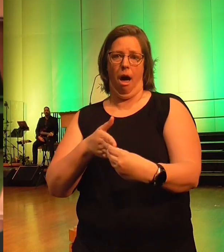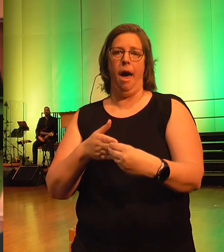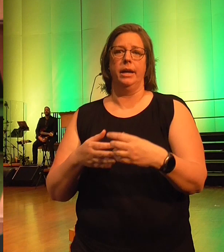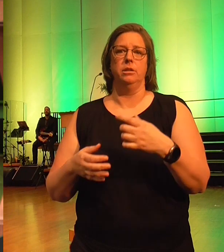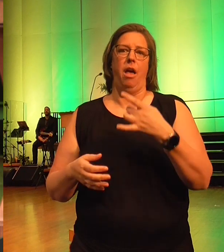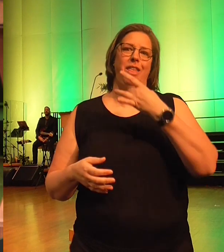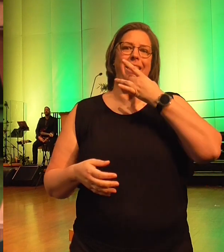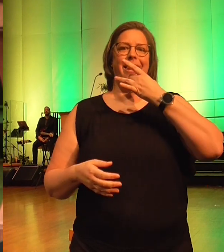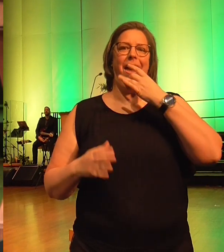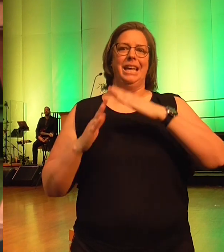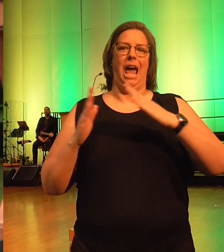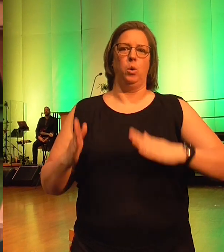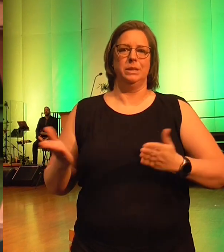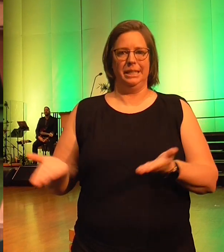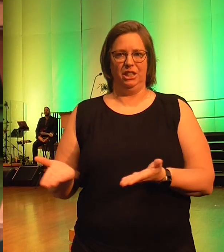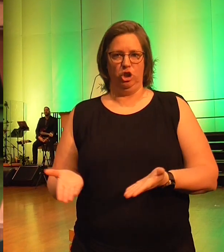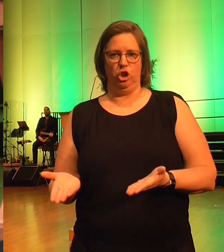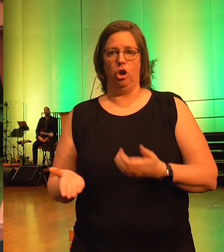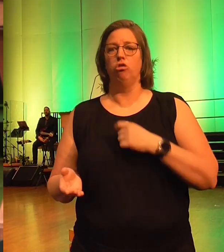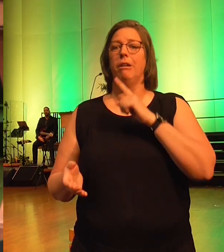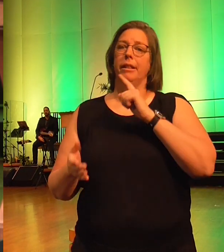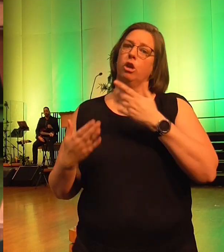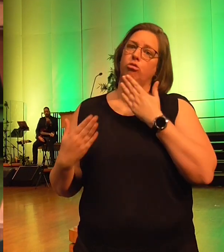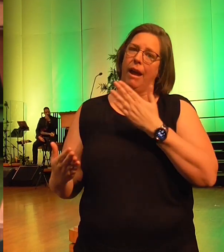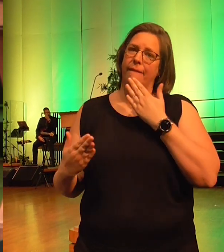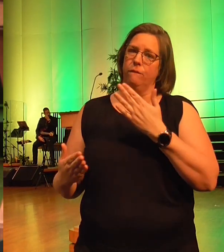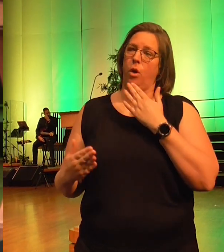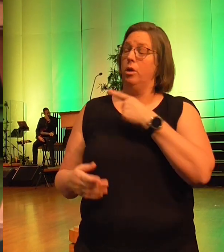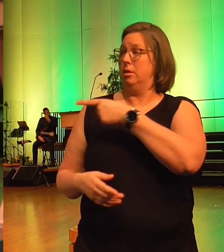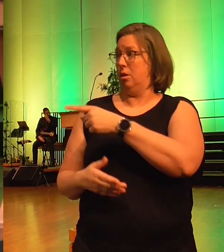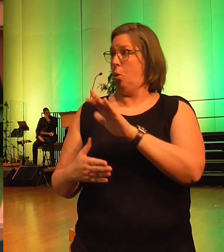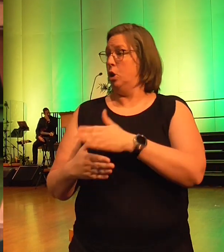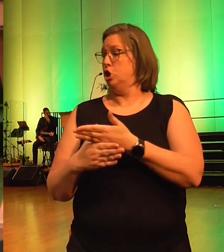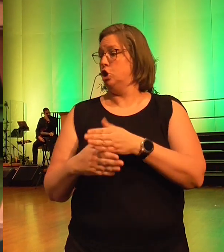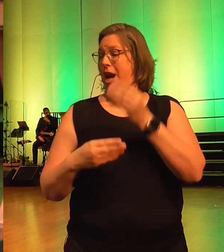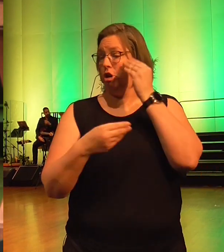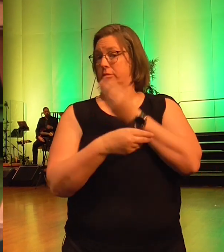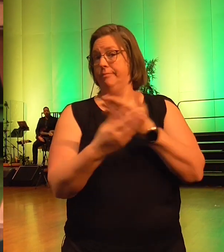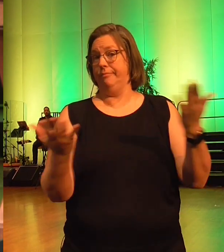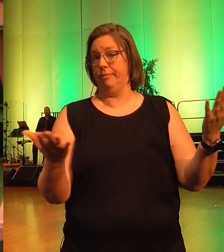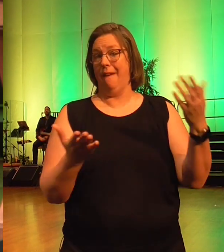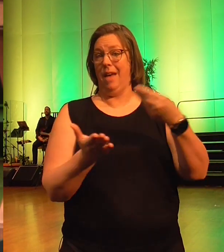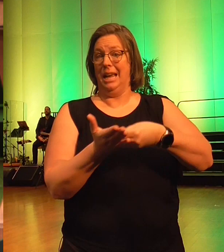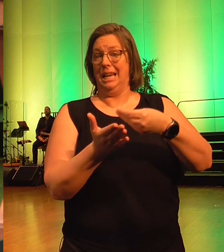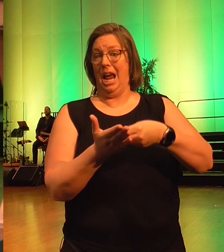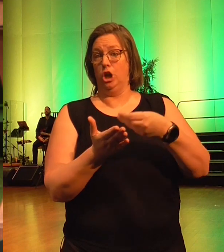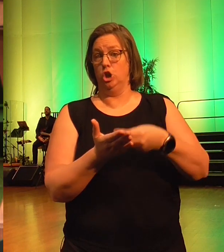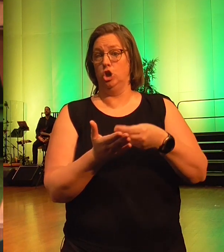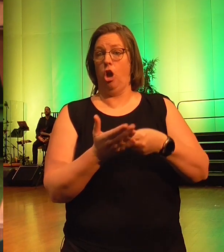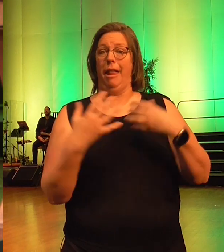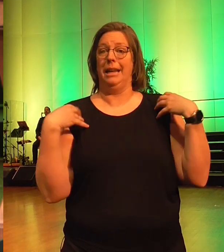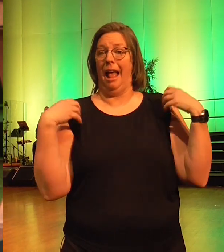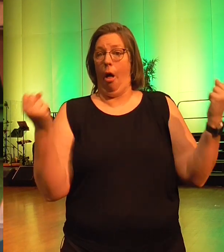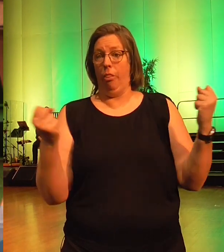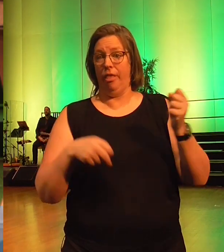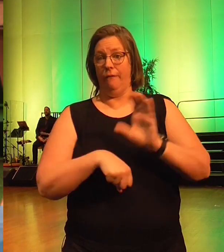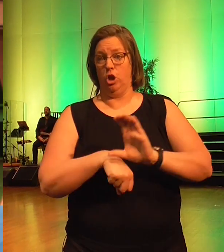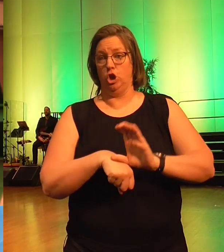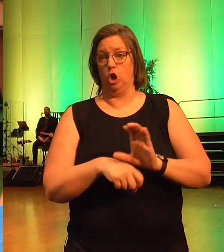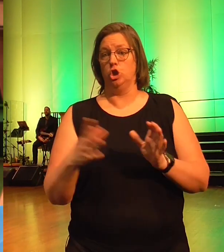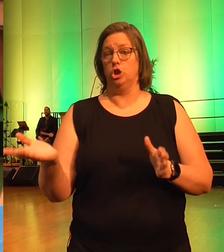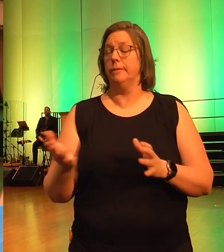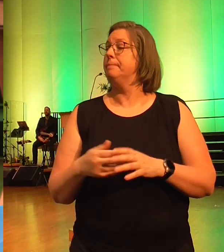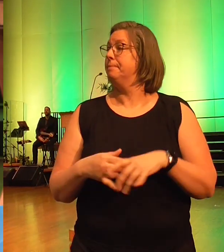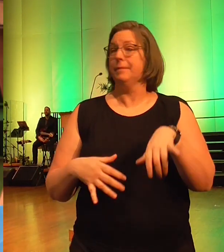We're so grateful for them. And Kevin is just going to share a little update on the financial well-being and health of Mile High Church. Indeed